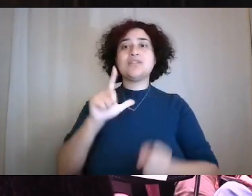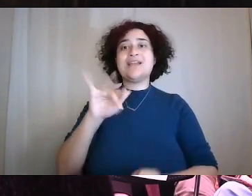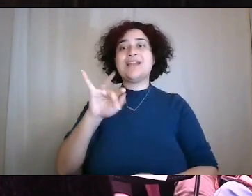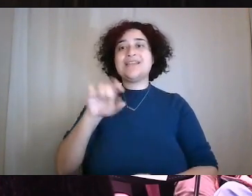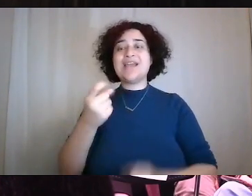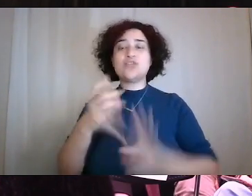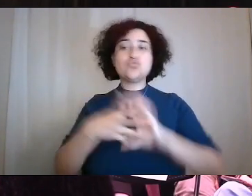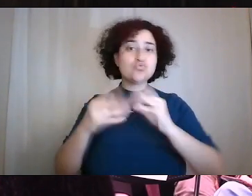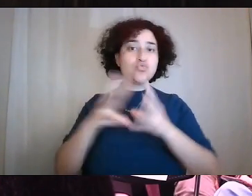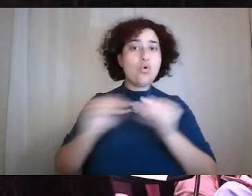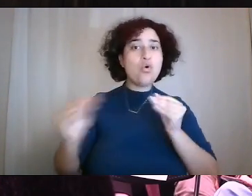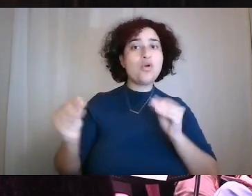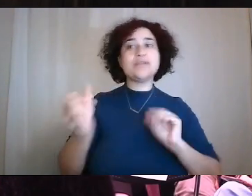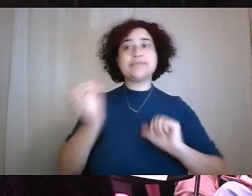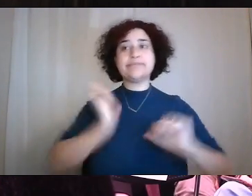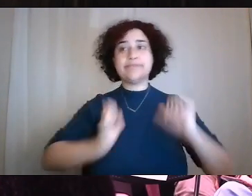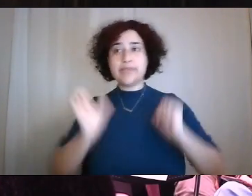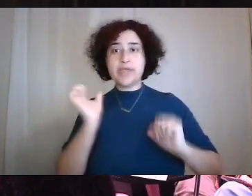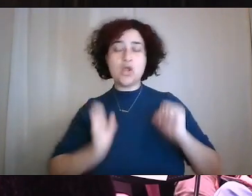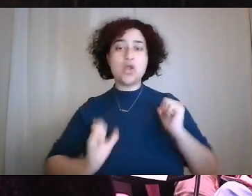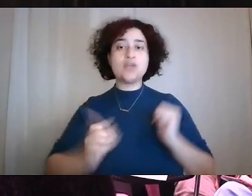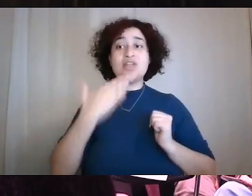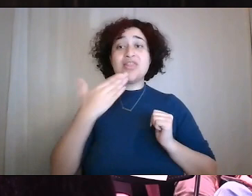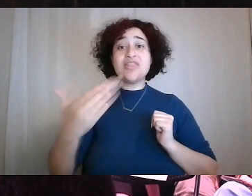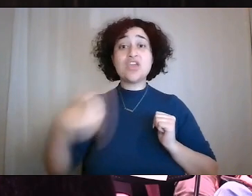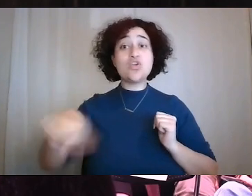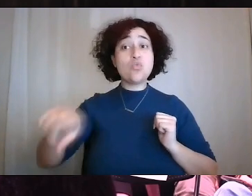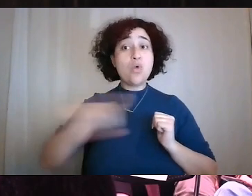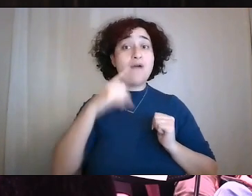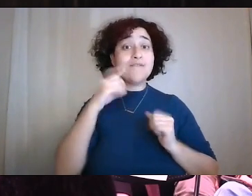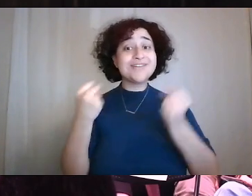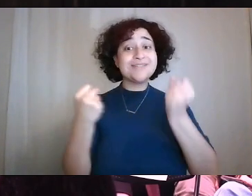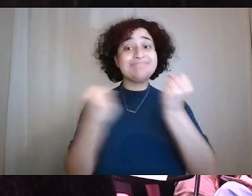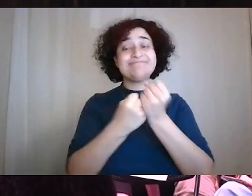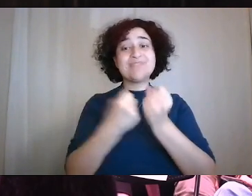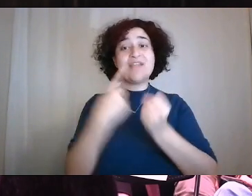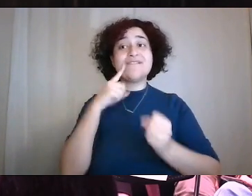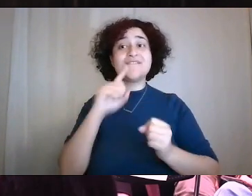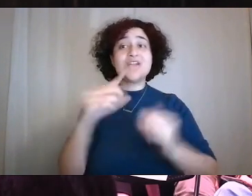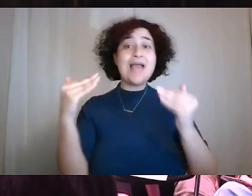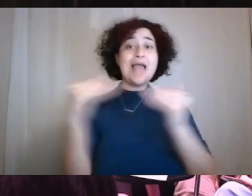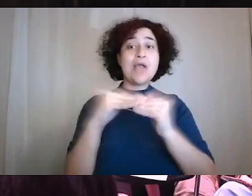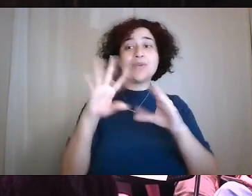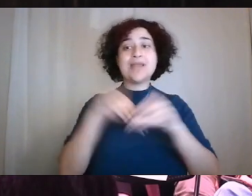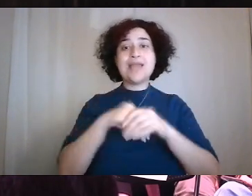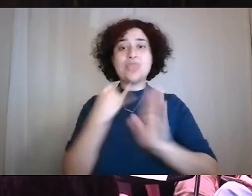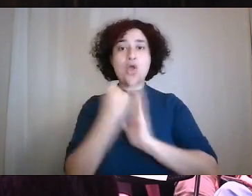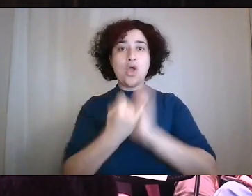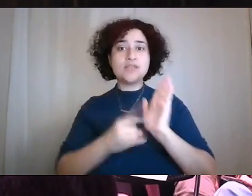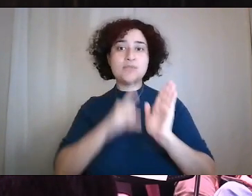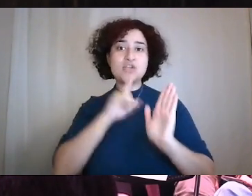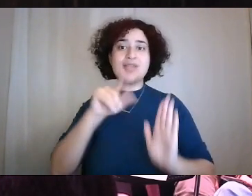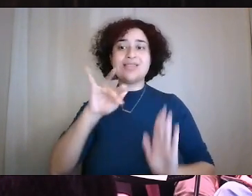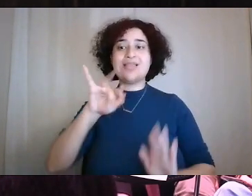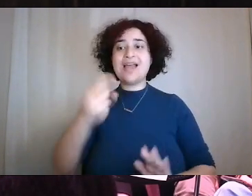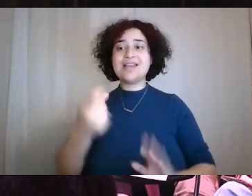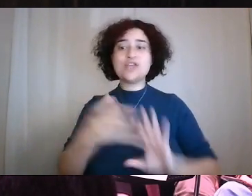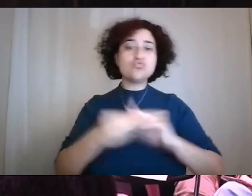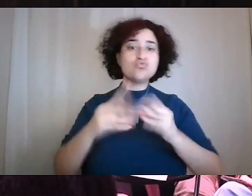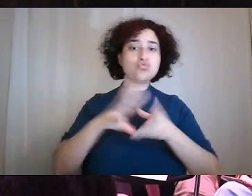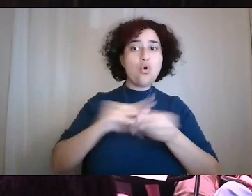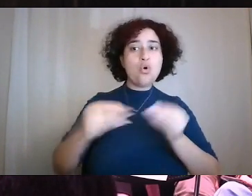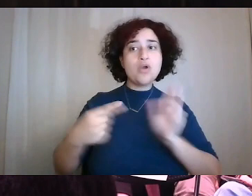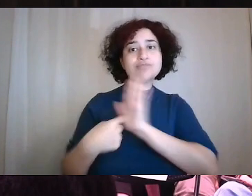do to advocate for equity in the arts and to ensure that Latinx stories and narratives are reflected in theater and in